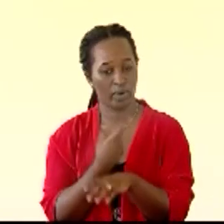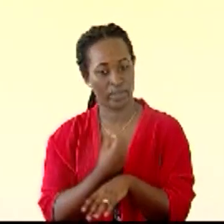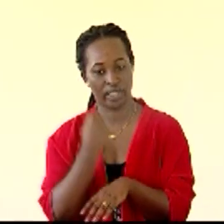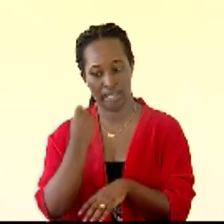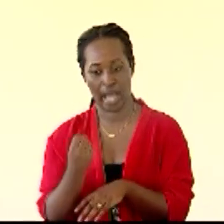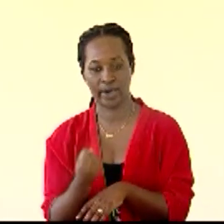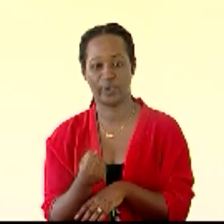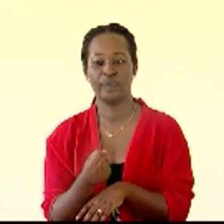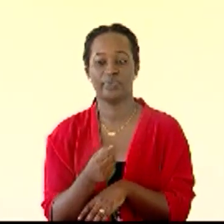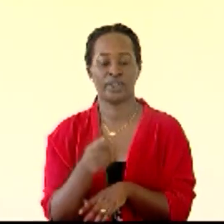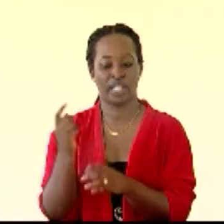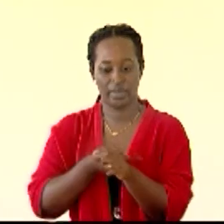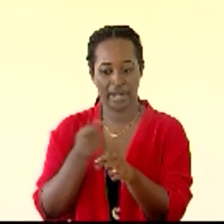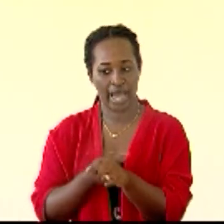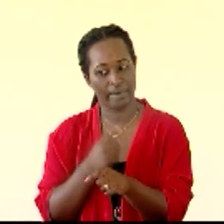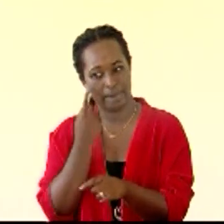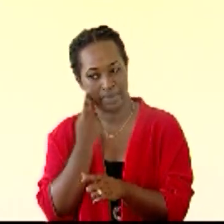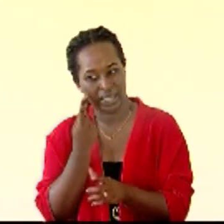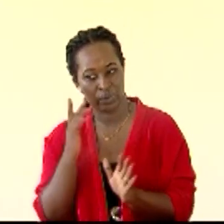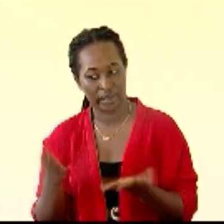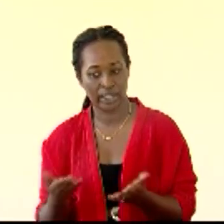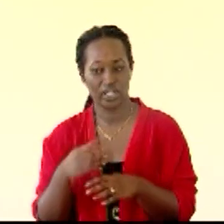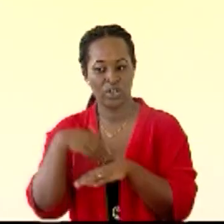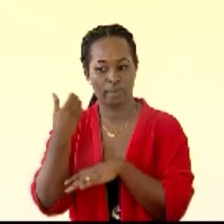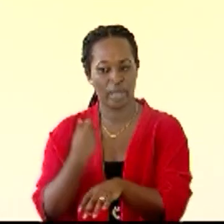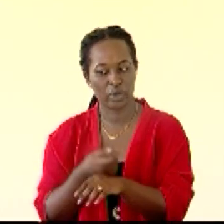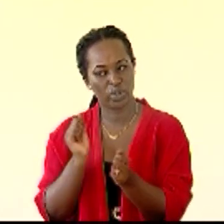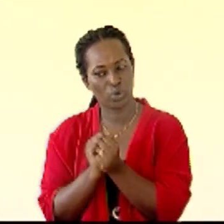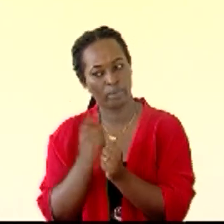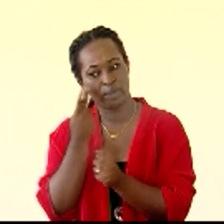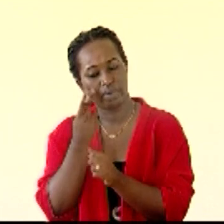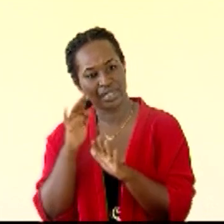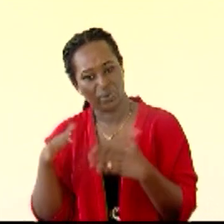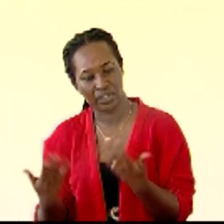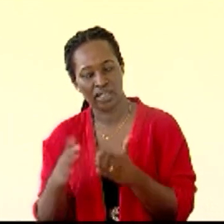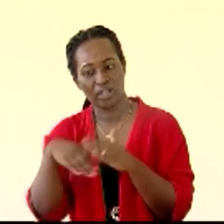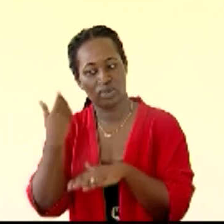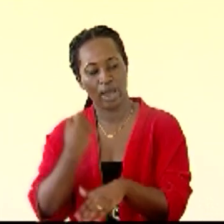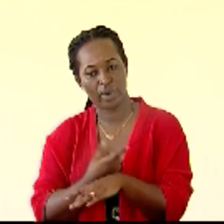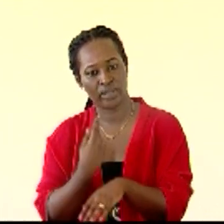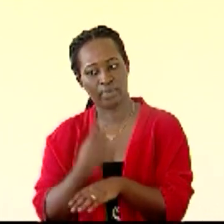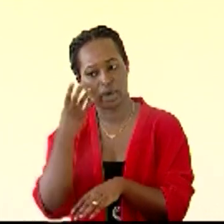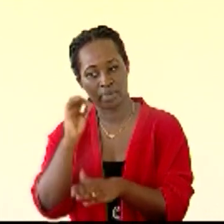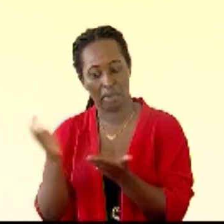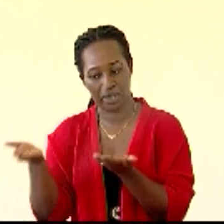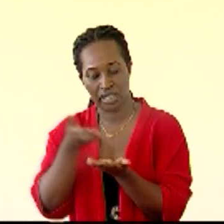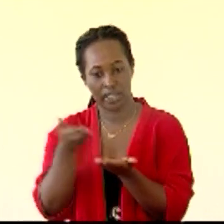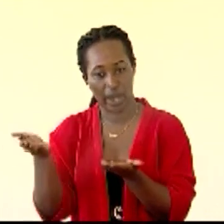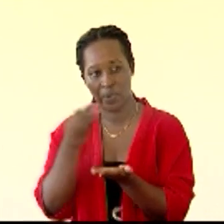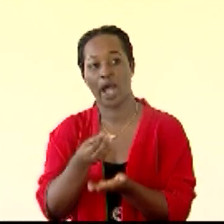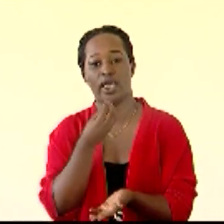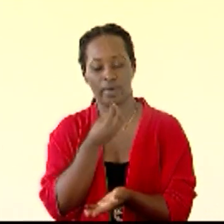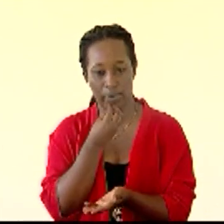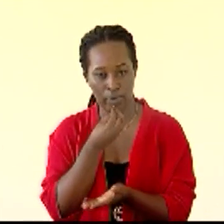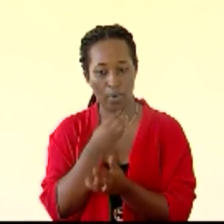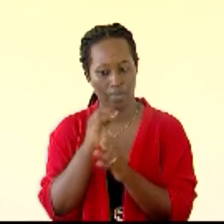ibirayi biba bimeze gute. Nyuma y'iminota 10 biraza kuba bimeze gute. Nyuma y'iminota 20 ndaza kwarura ready food,